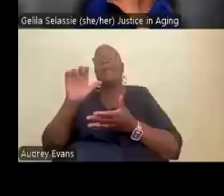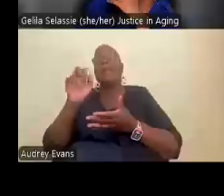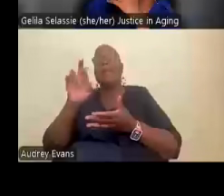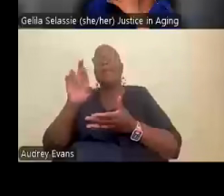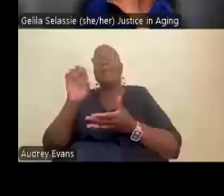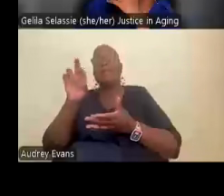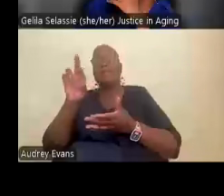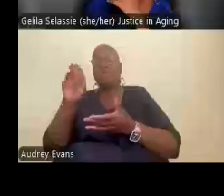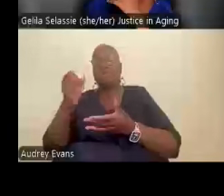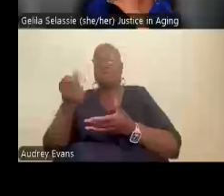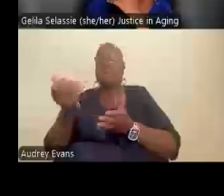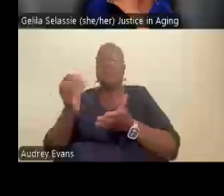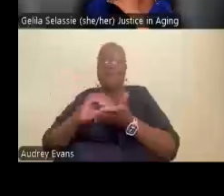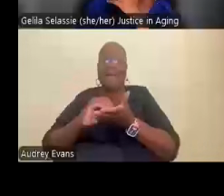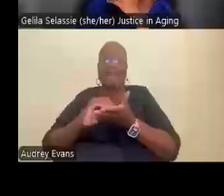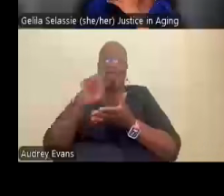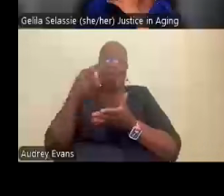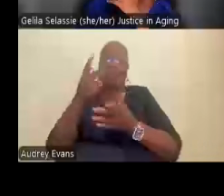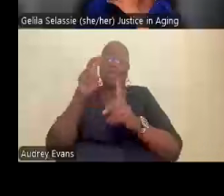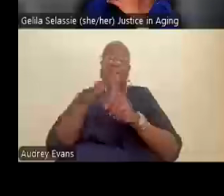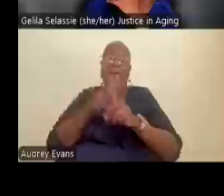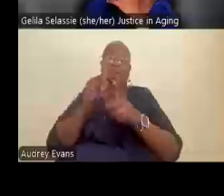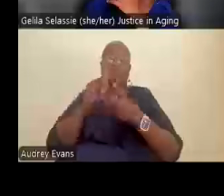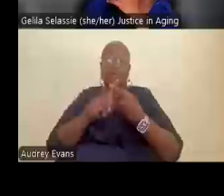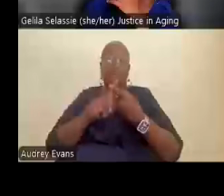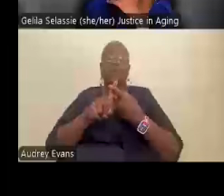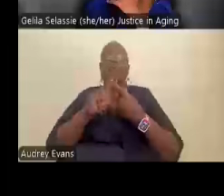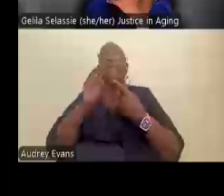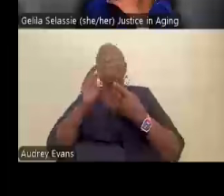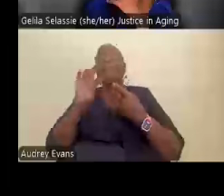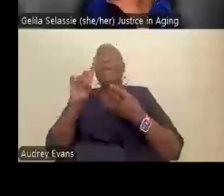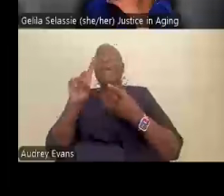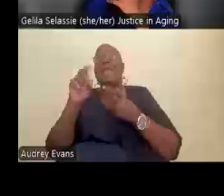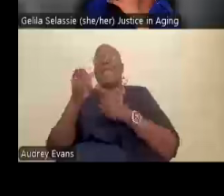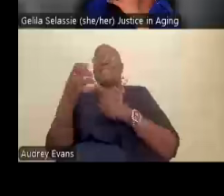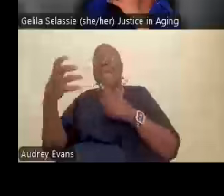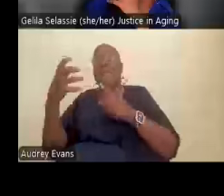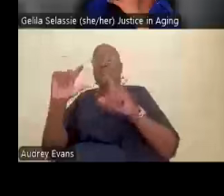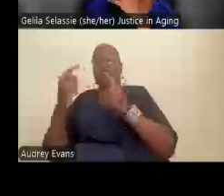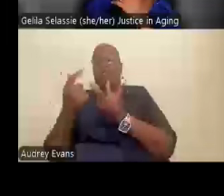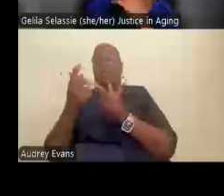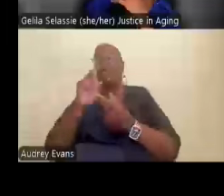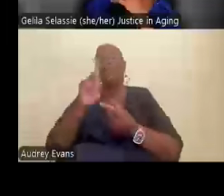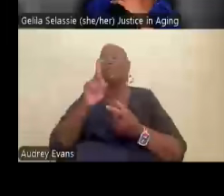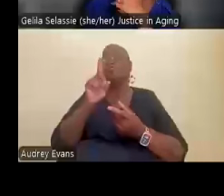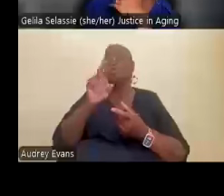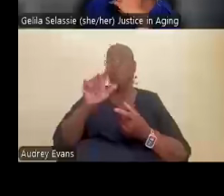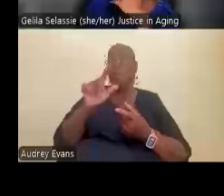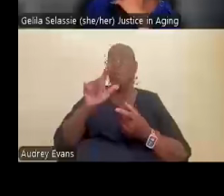And again, this only applies to the Medicaid expansion group. So dual eligibles are